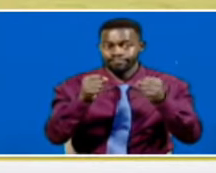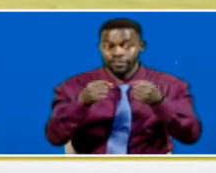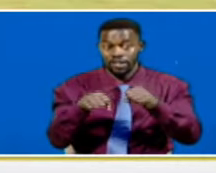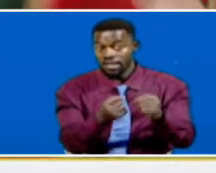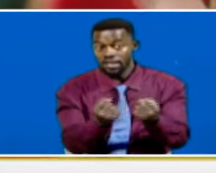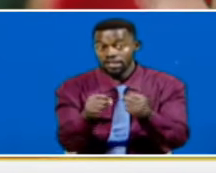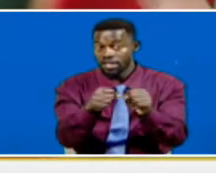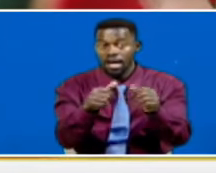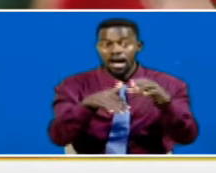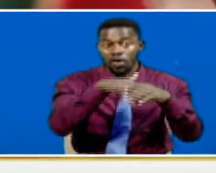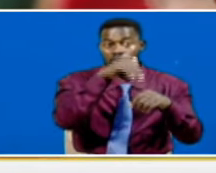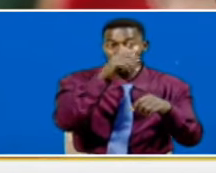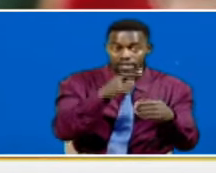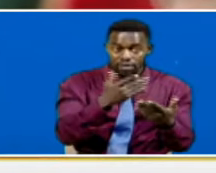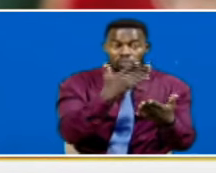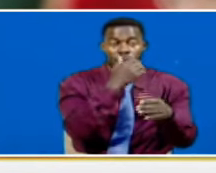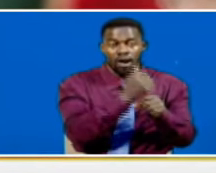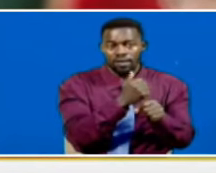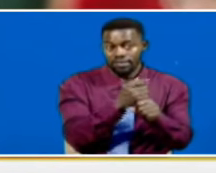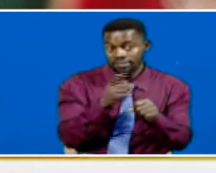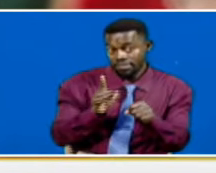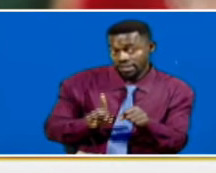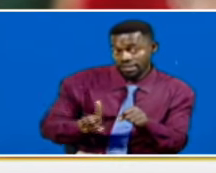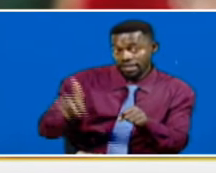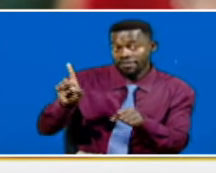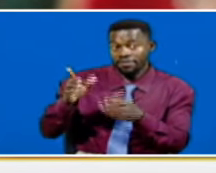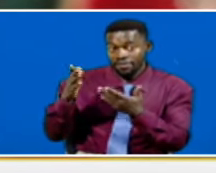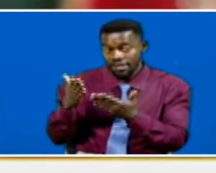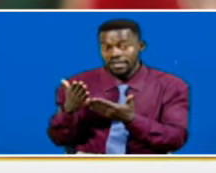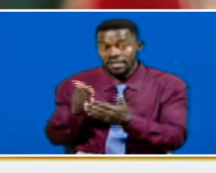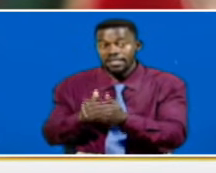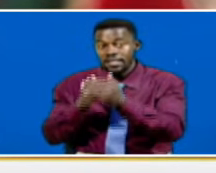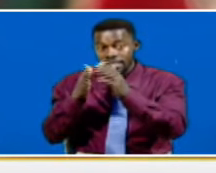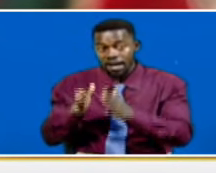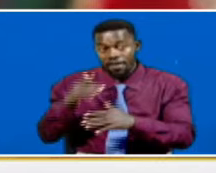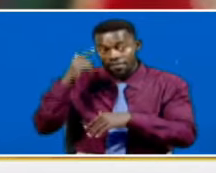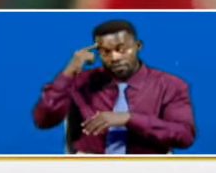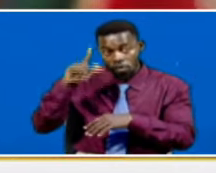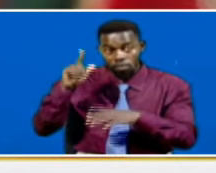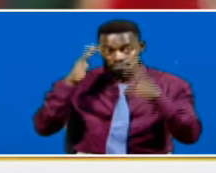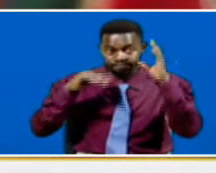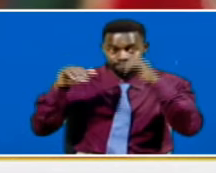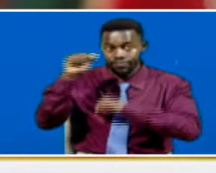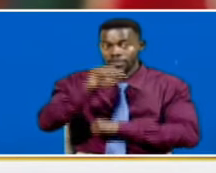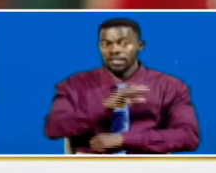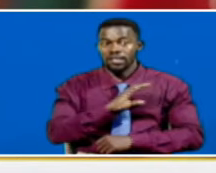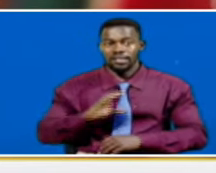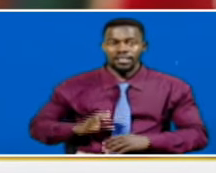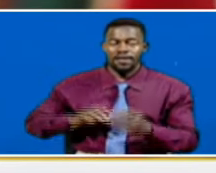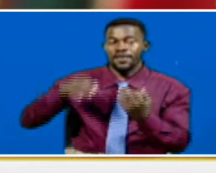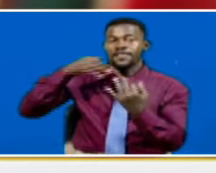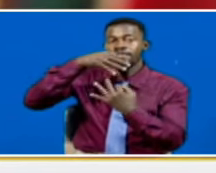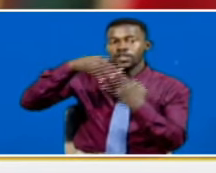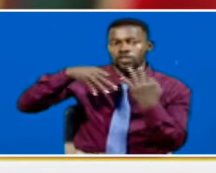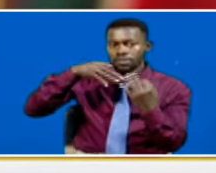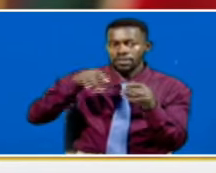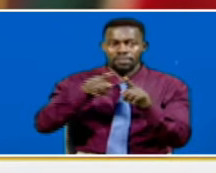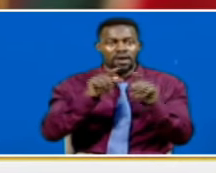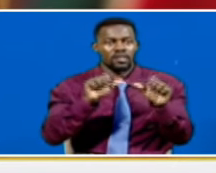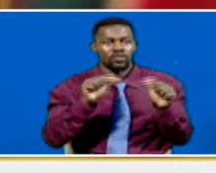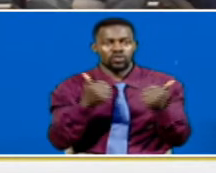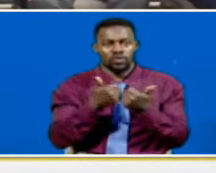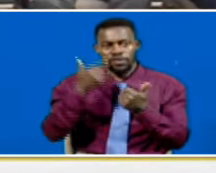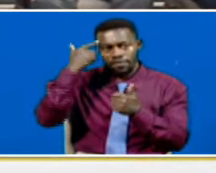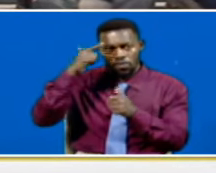military career, he has held leadership positions in organizations such as the Military Christian Fellowship and the Association of